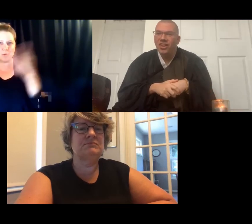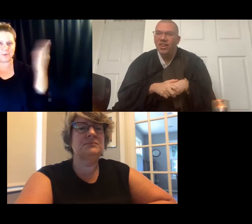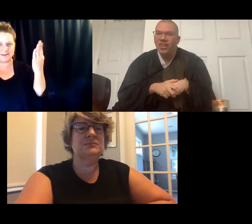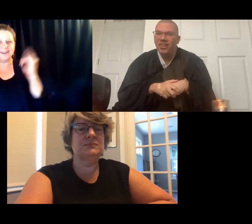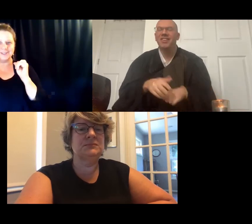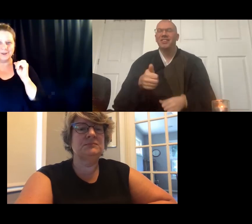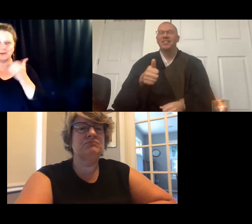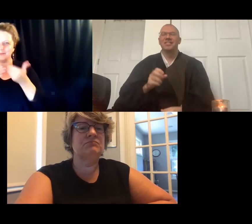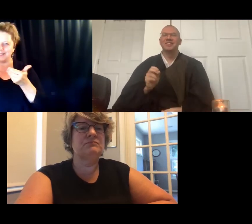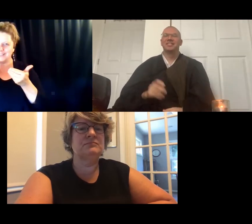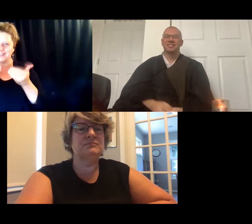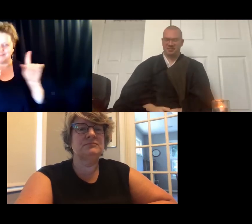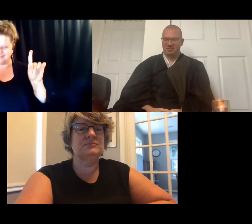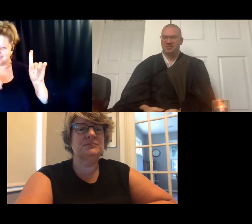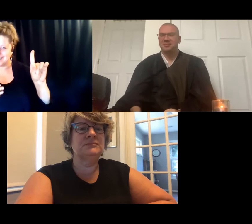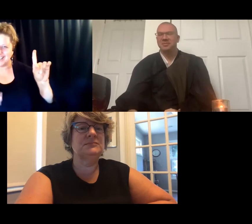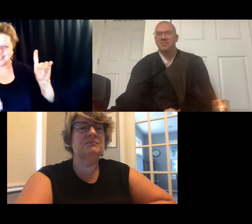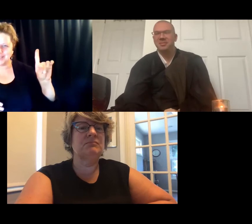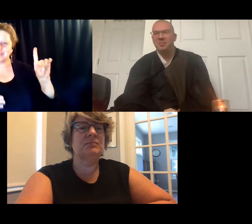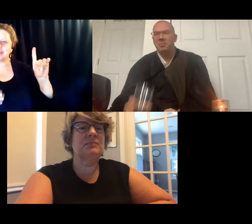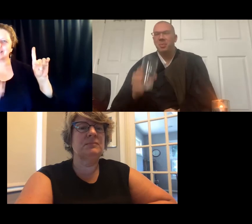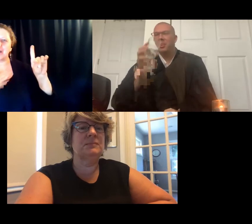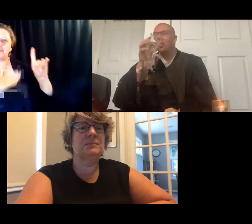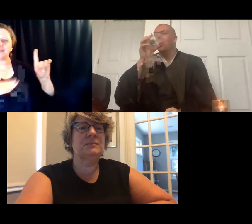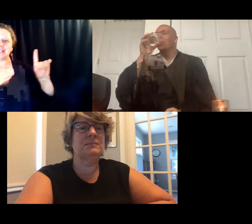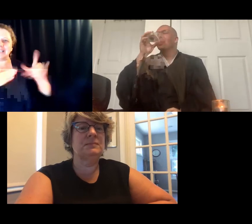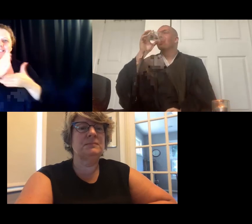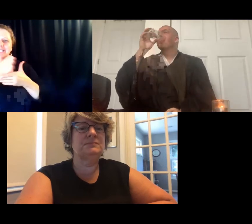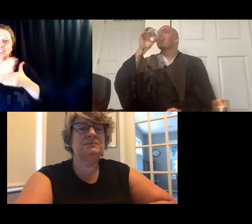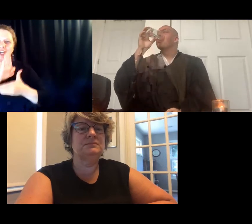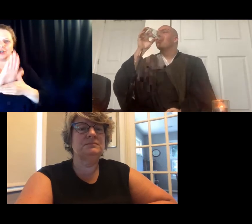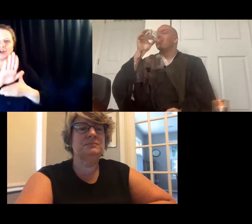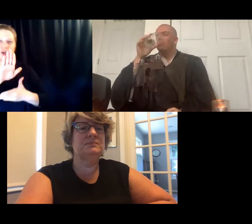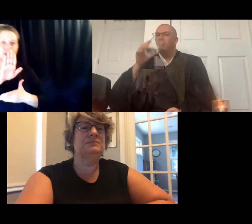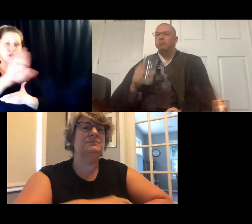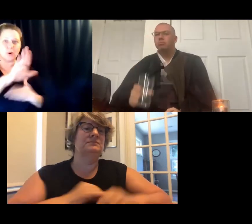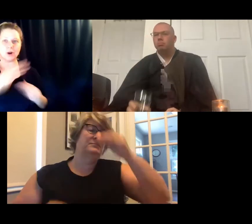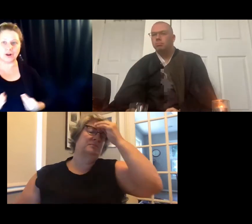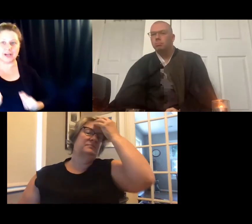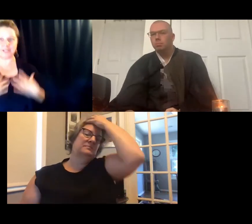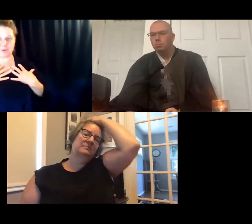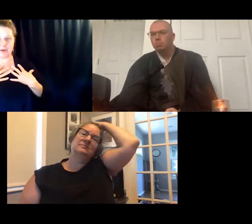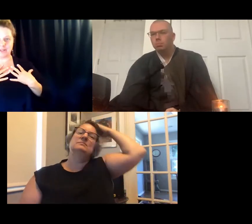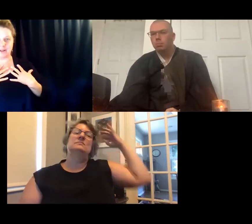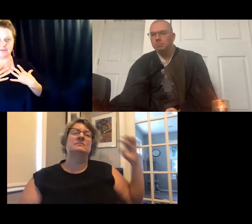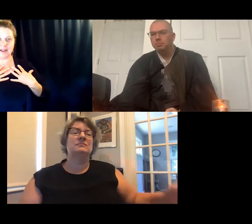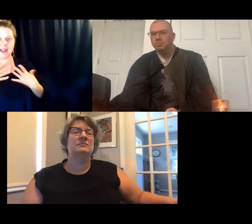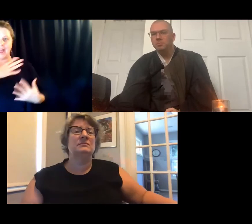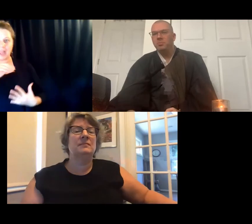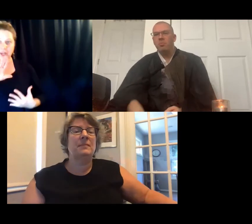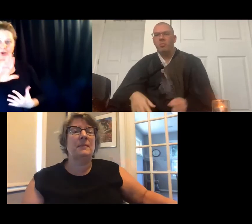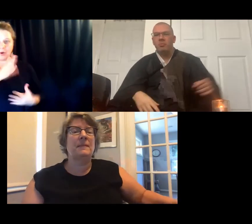box open, so it'll be easier. So it says, please share your